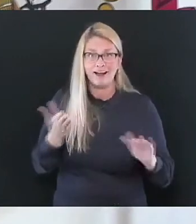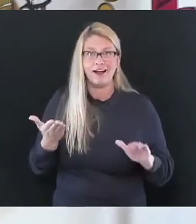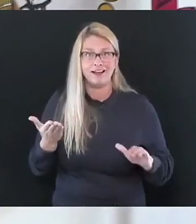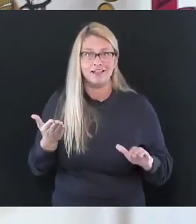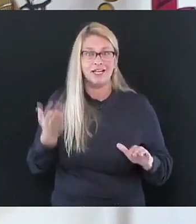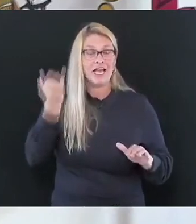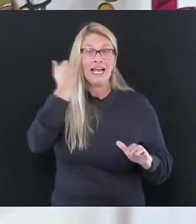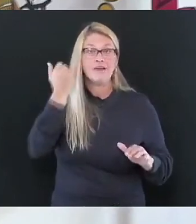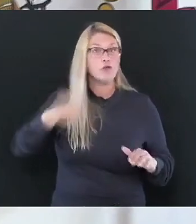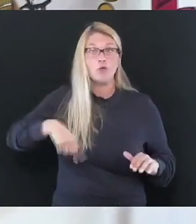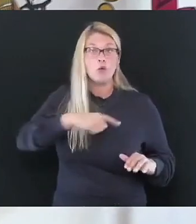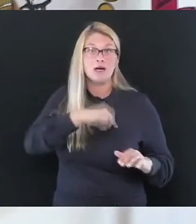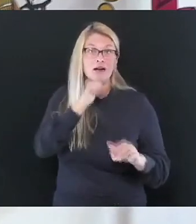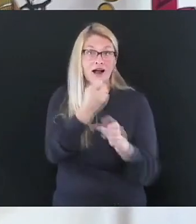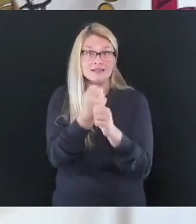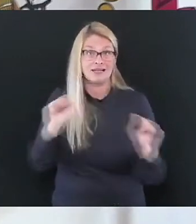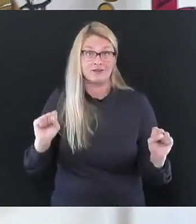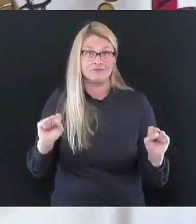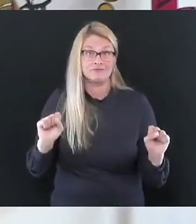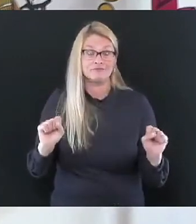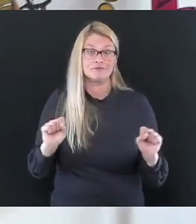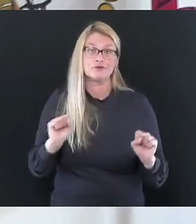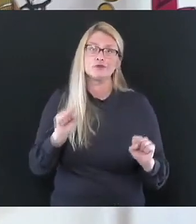our part. And so we just got to do our part.